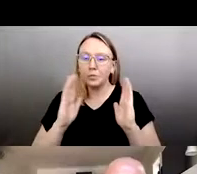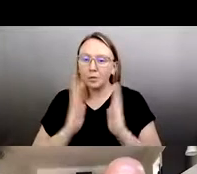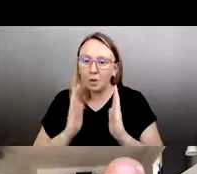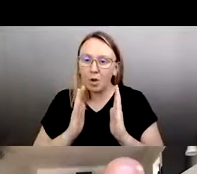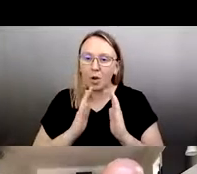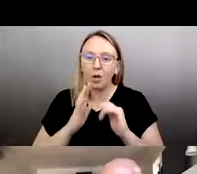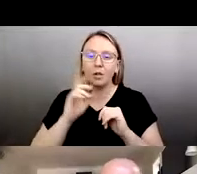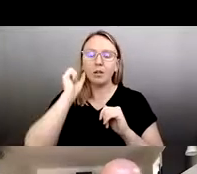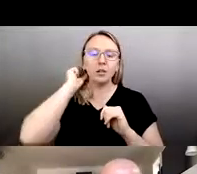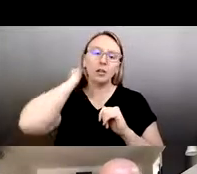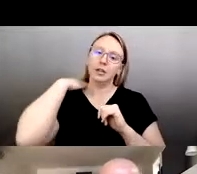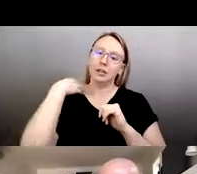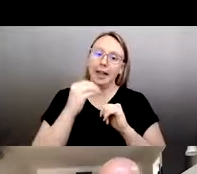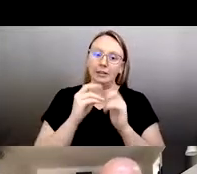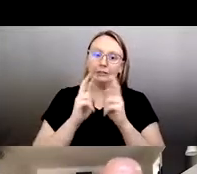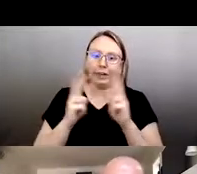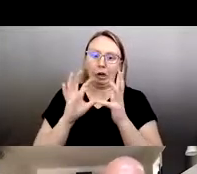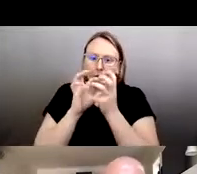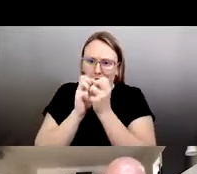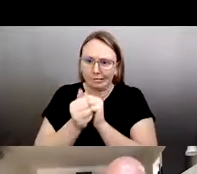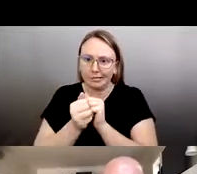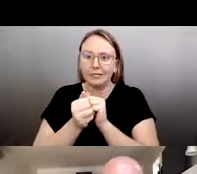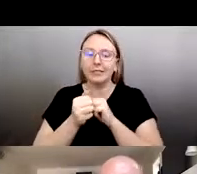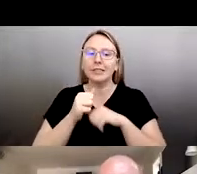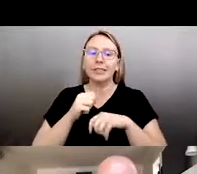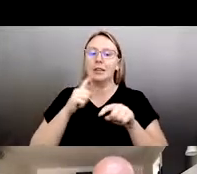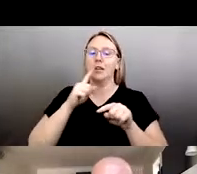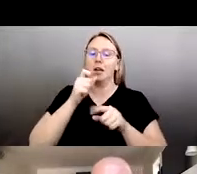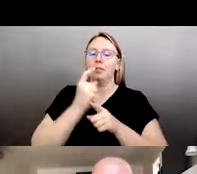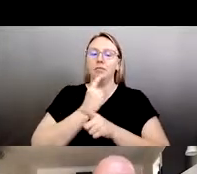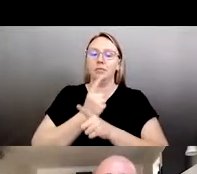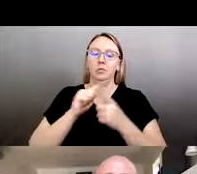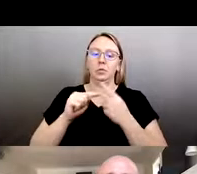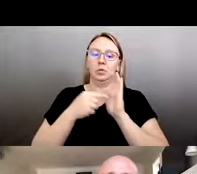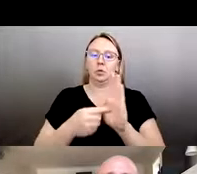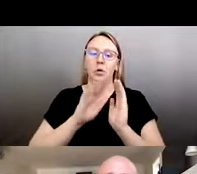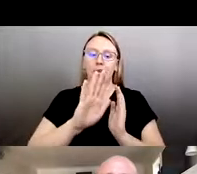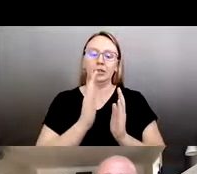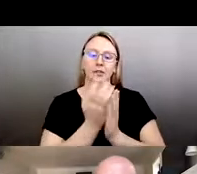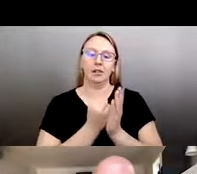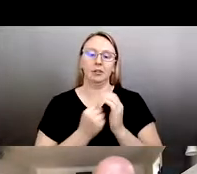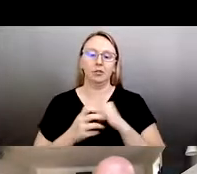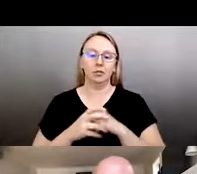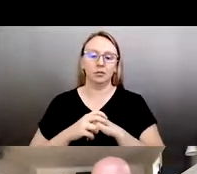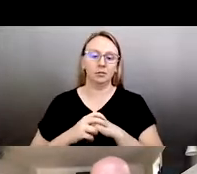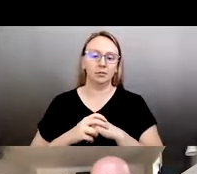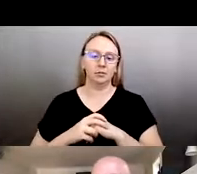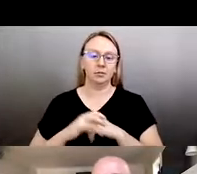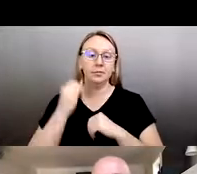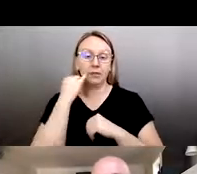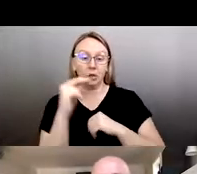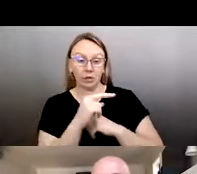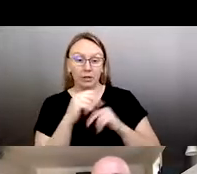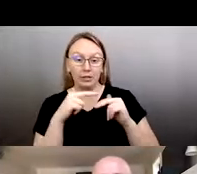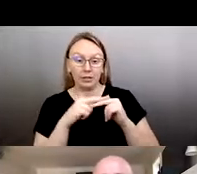too claustrophobic to properly house his collection. If you look closely at this slide, this is a page from an artist book that